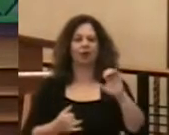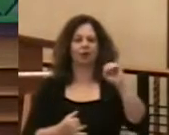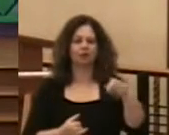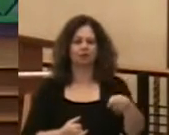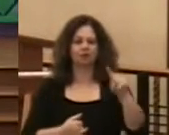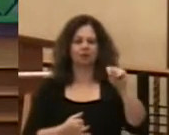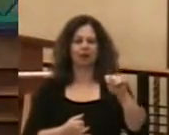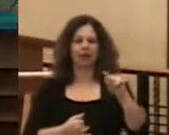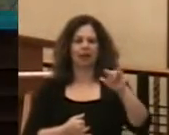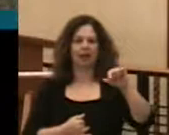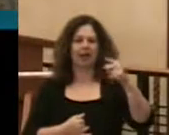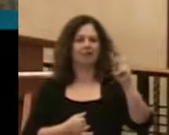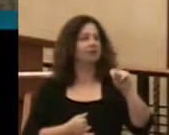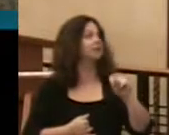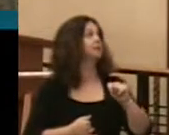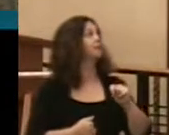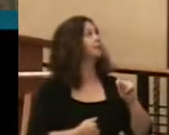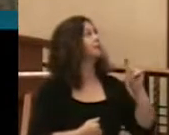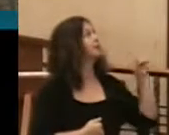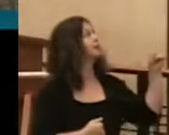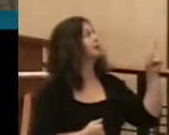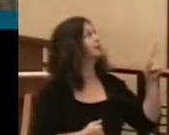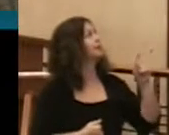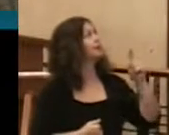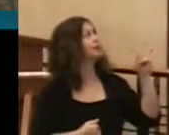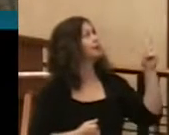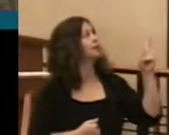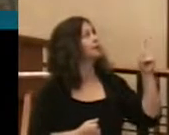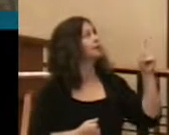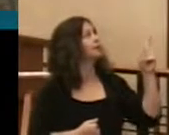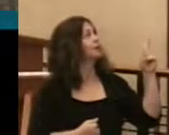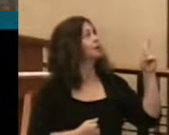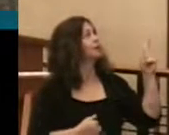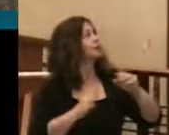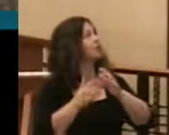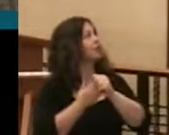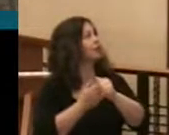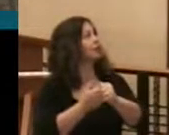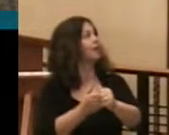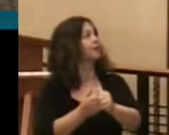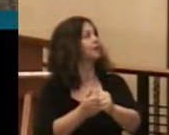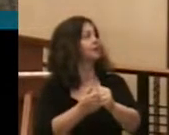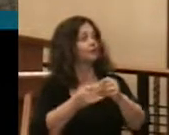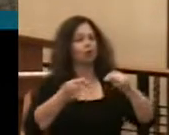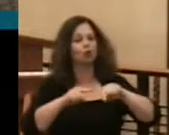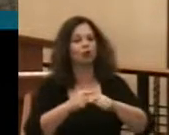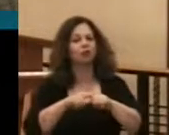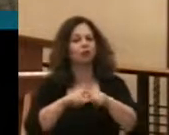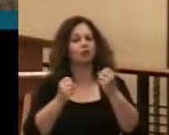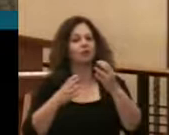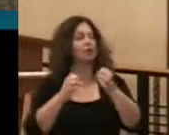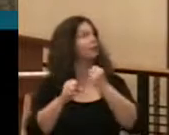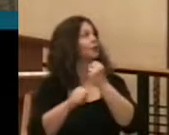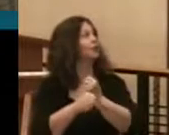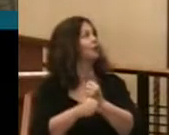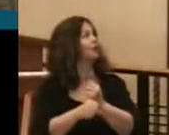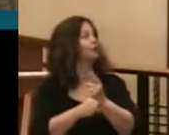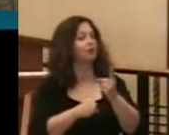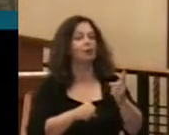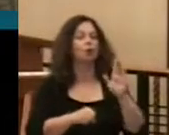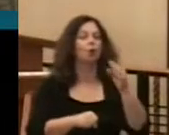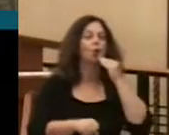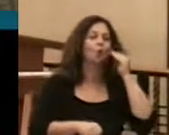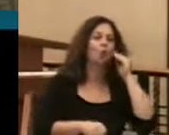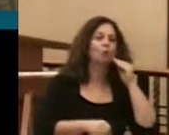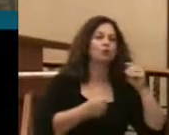today features Muriel Tritton, led our stalwart quilters for years, devoting much of her time at home to sewing